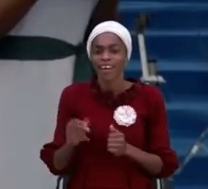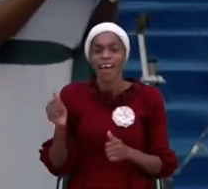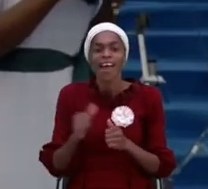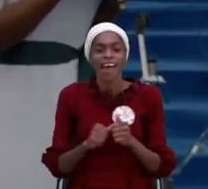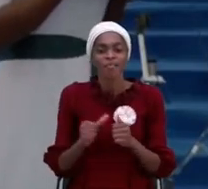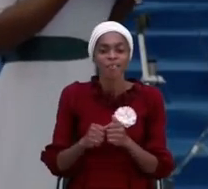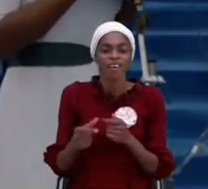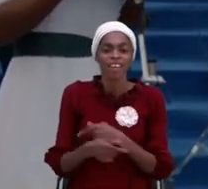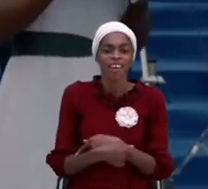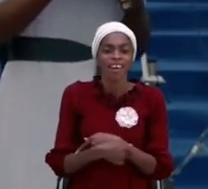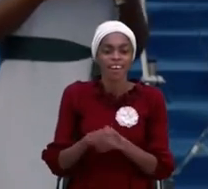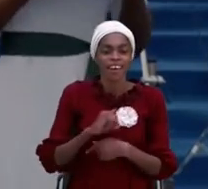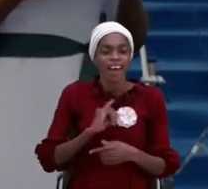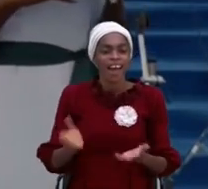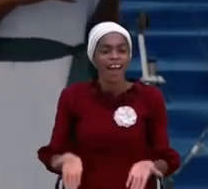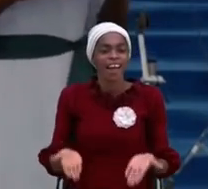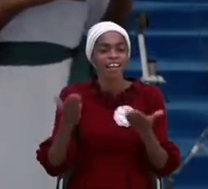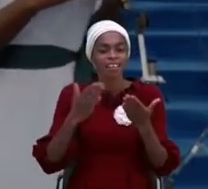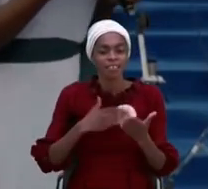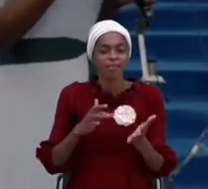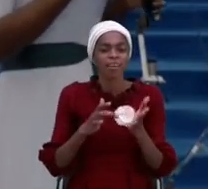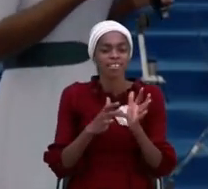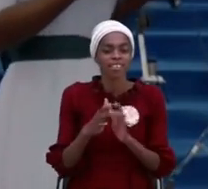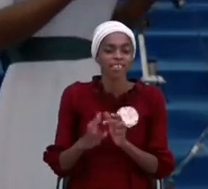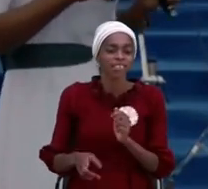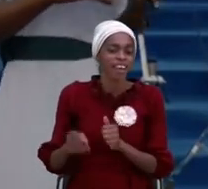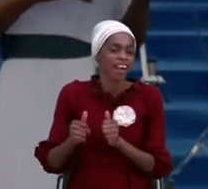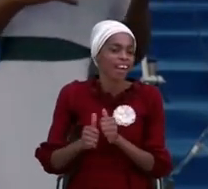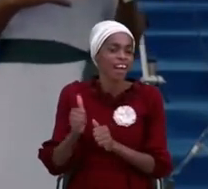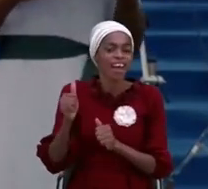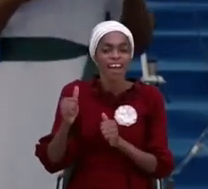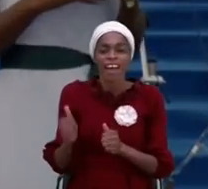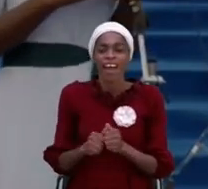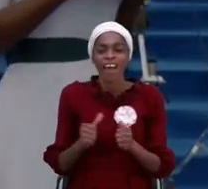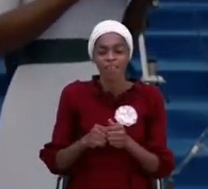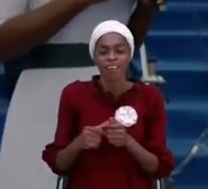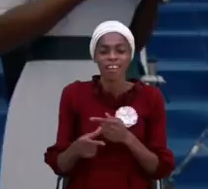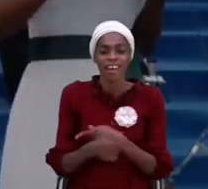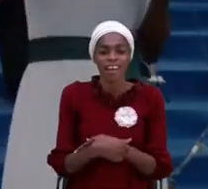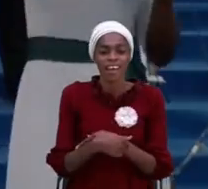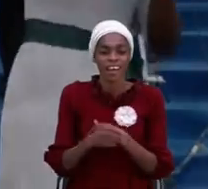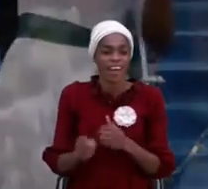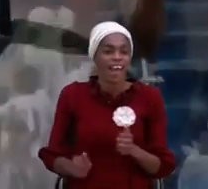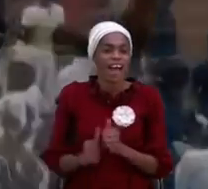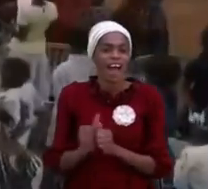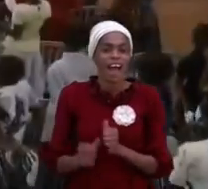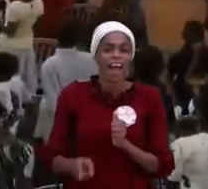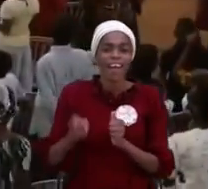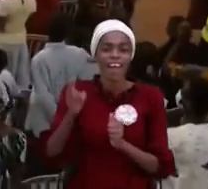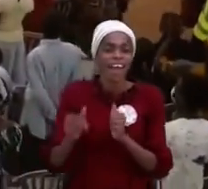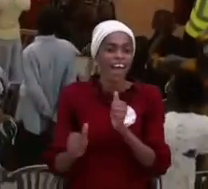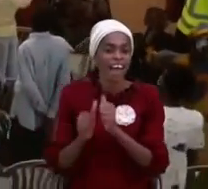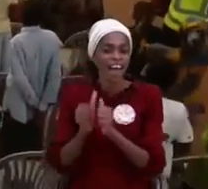Higher, every day I lift my Jesus higher, every day higher, higher,